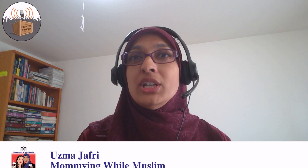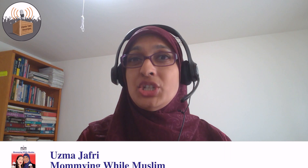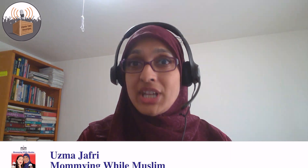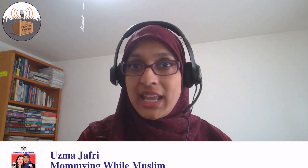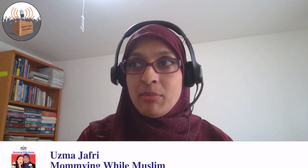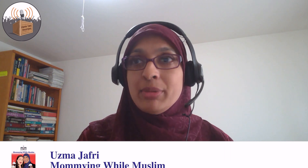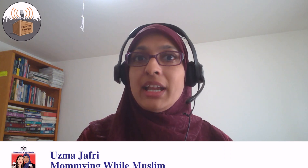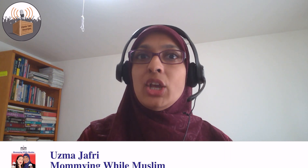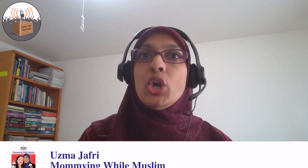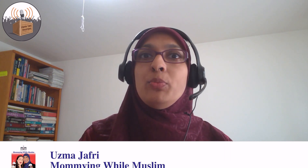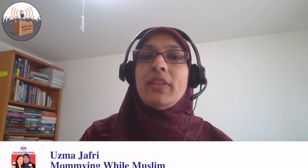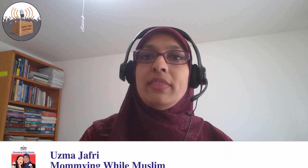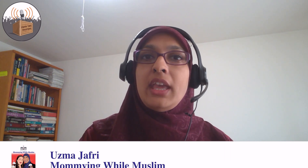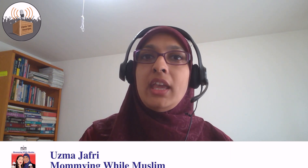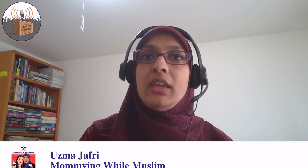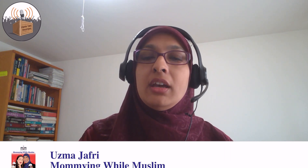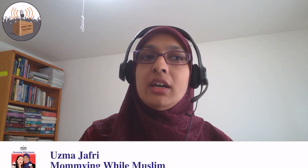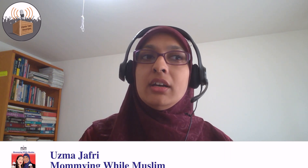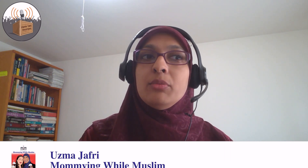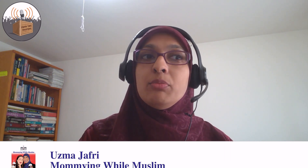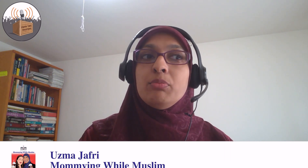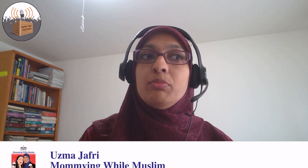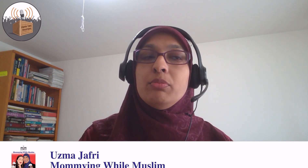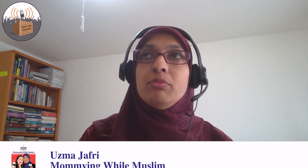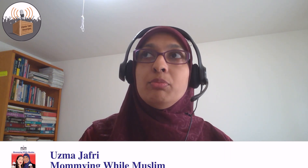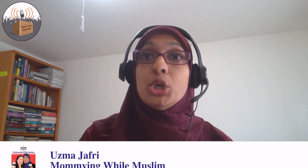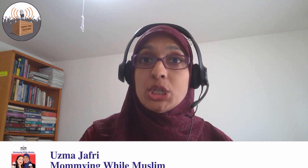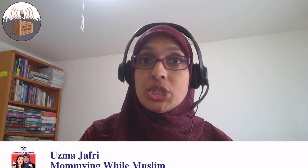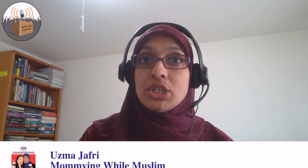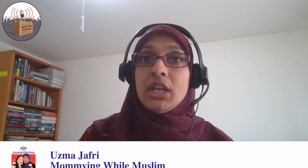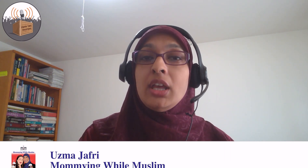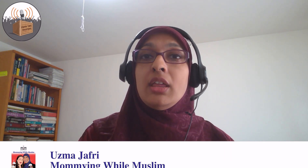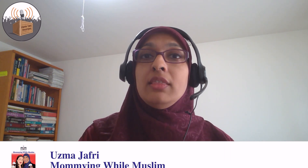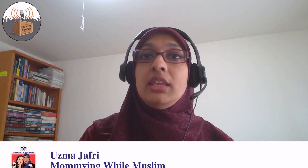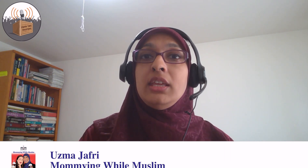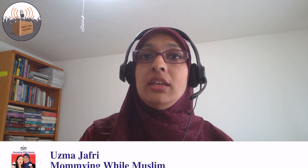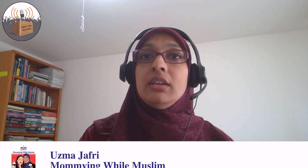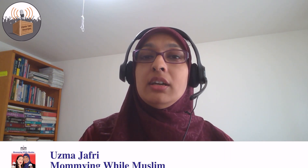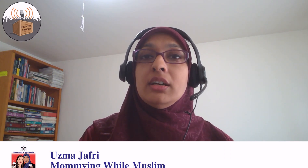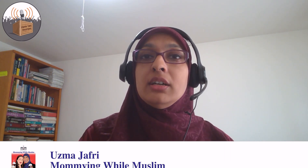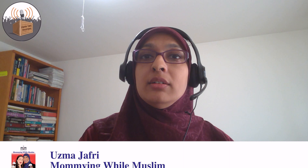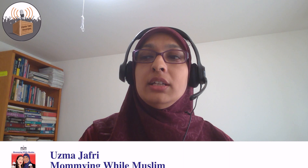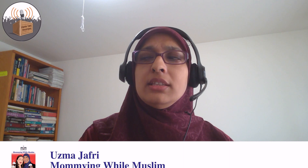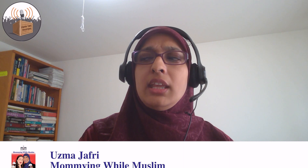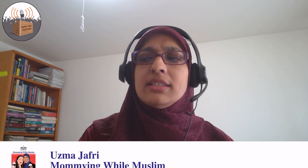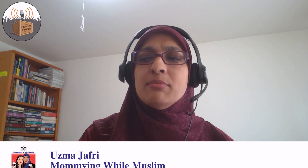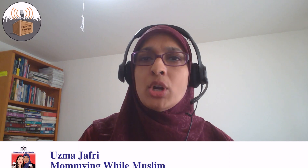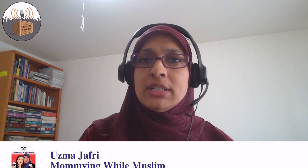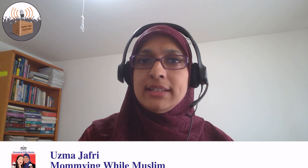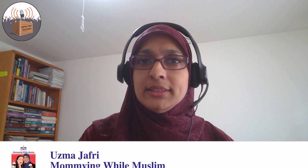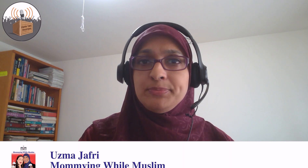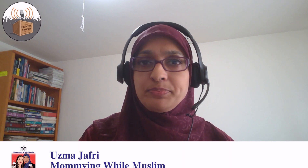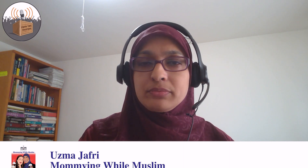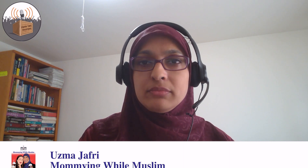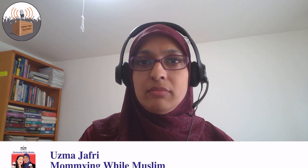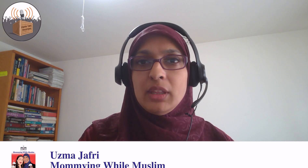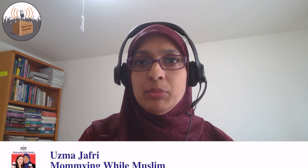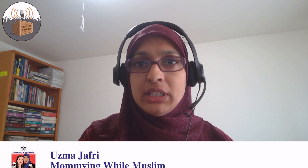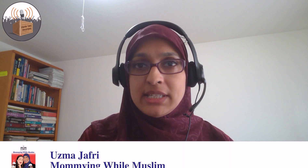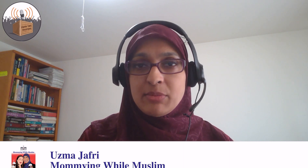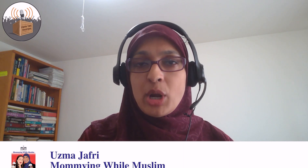right now a shame, but I hope that they push the, I think it's Martindale